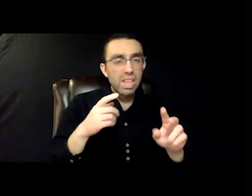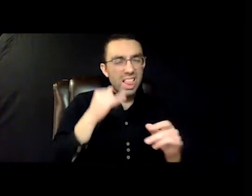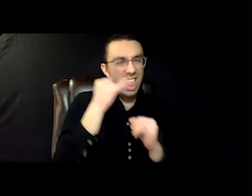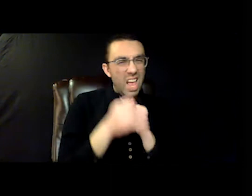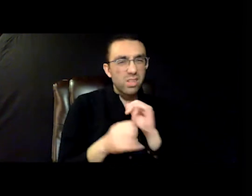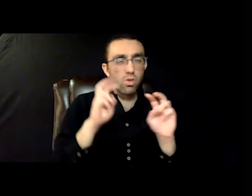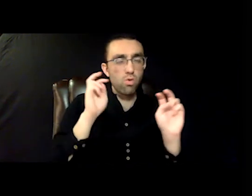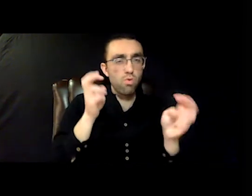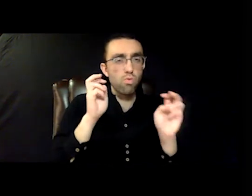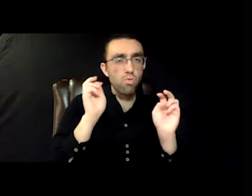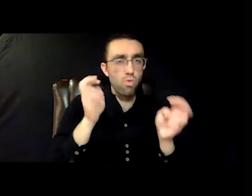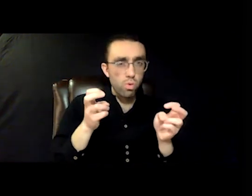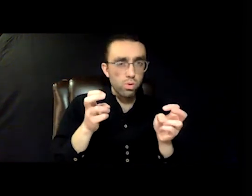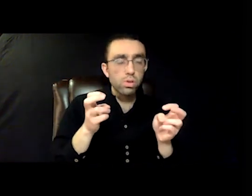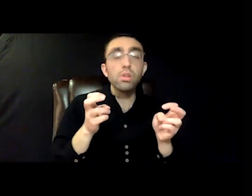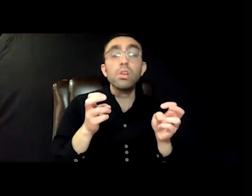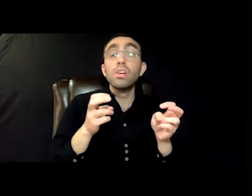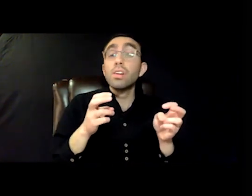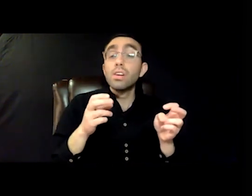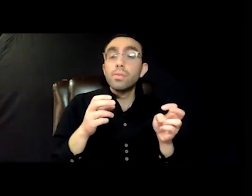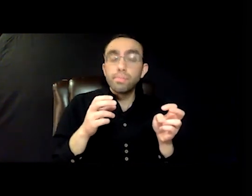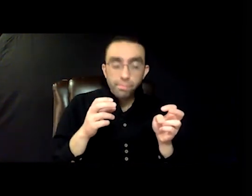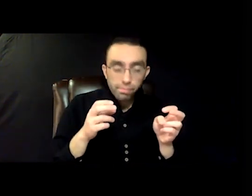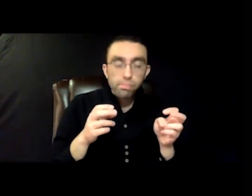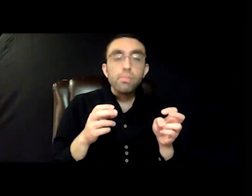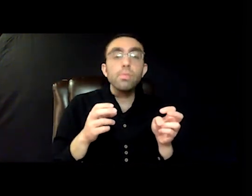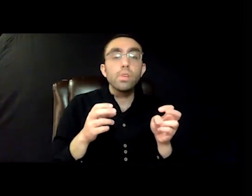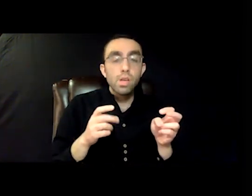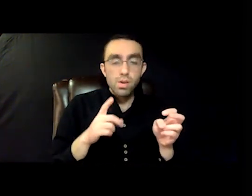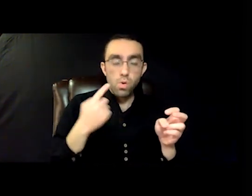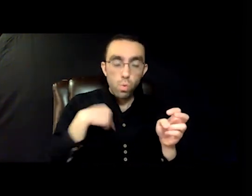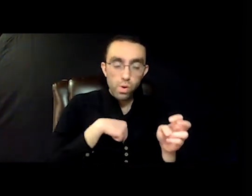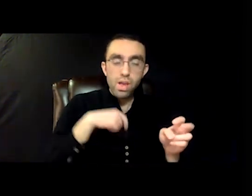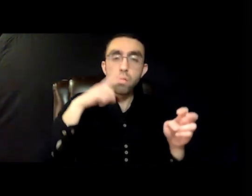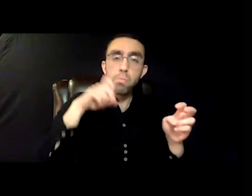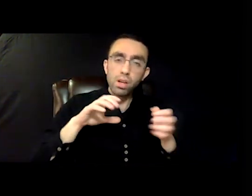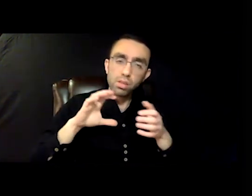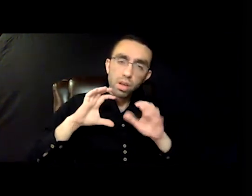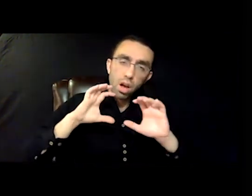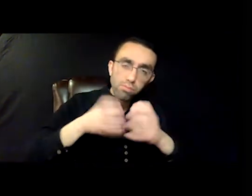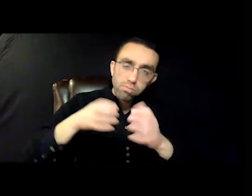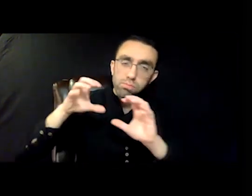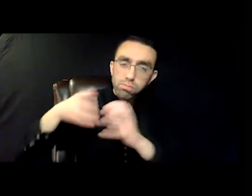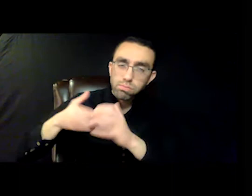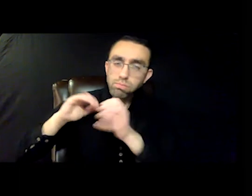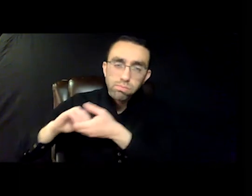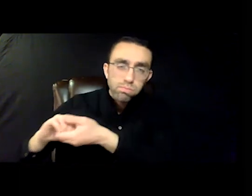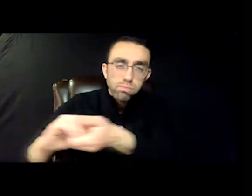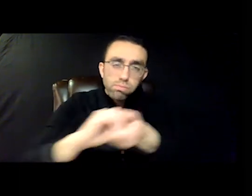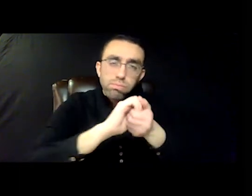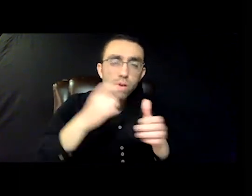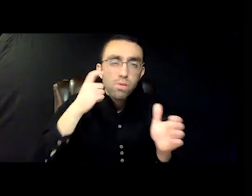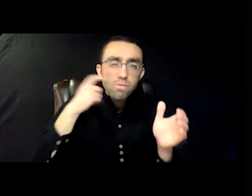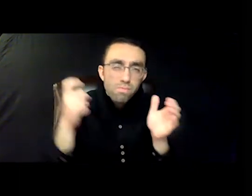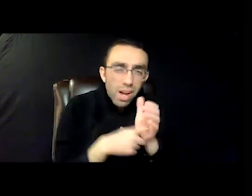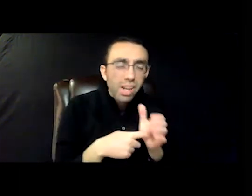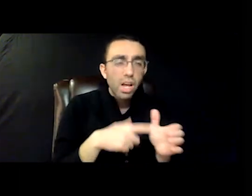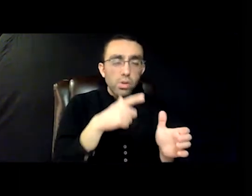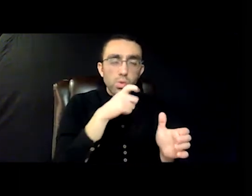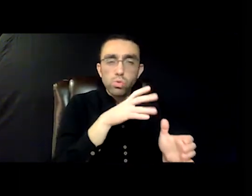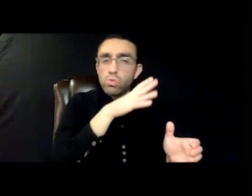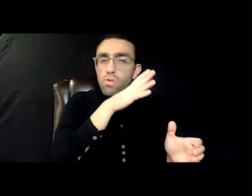So bring class struggle to the forefront. Recognize the people that need to be recognized, support them, stand